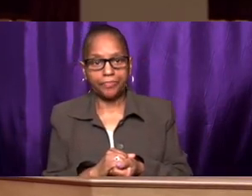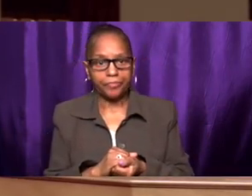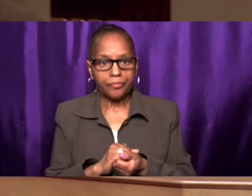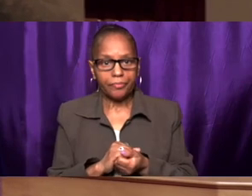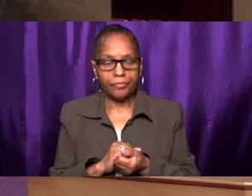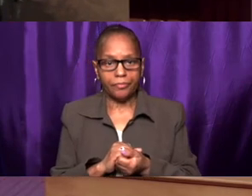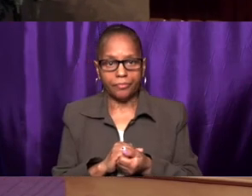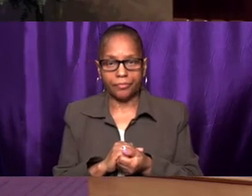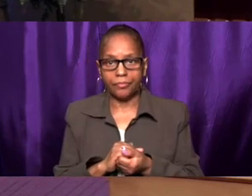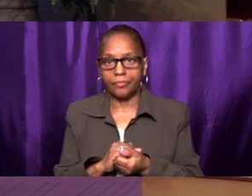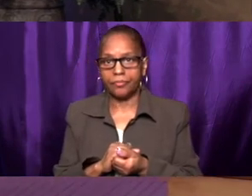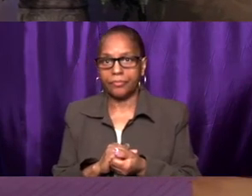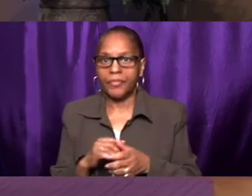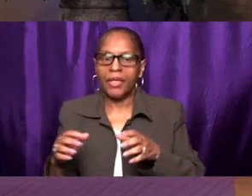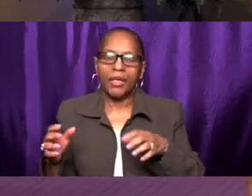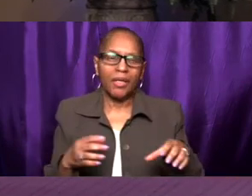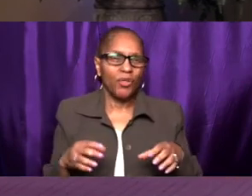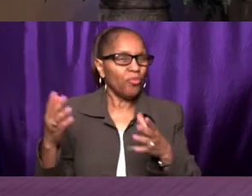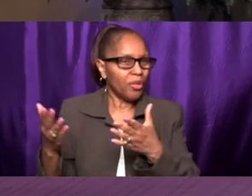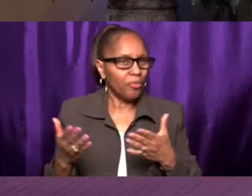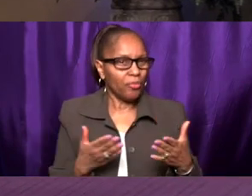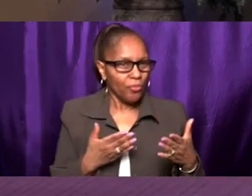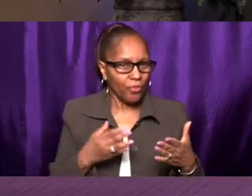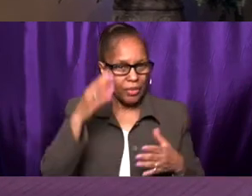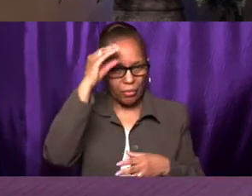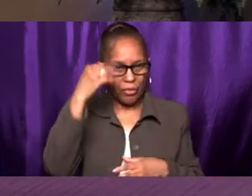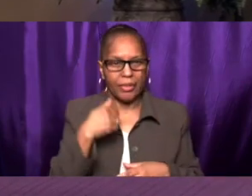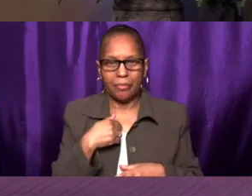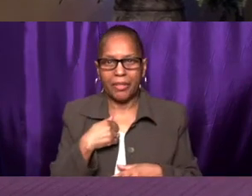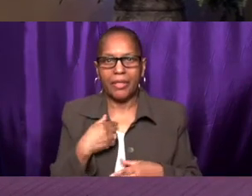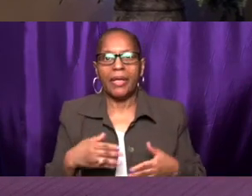Jesus, would you bring him to me? Let me help y'all.